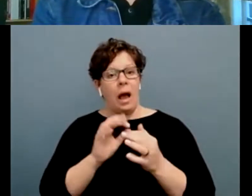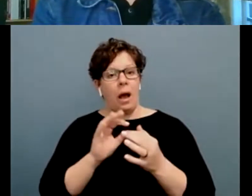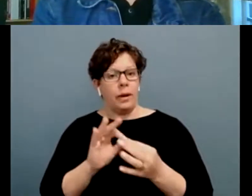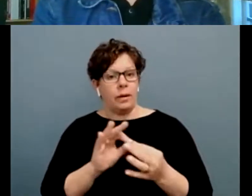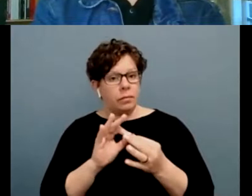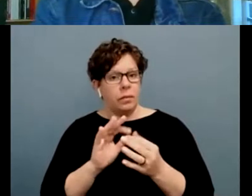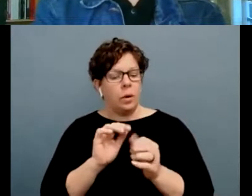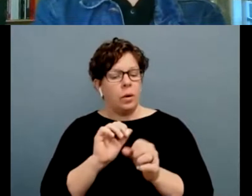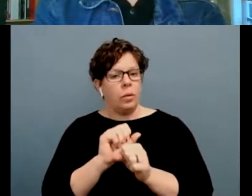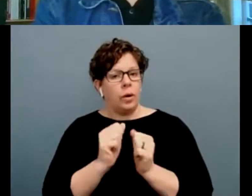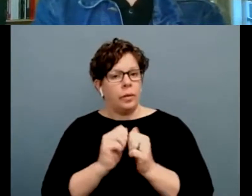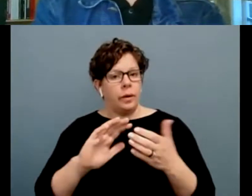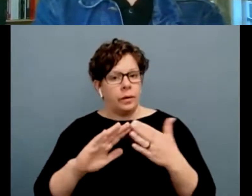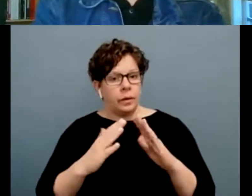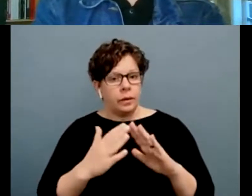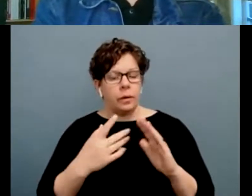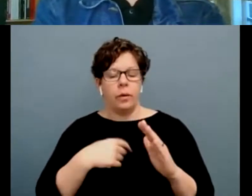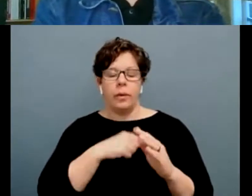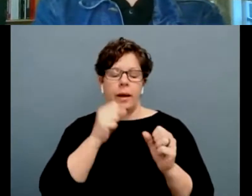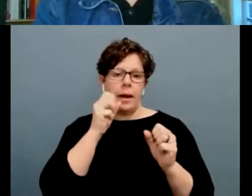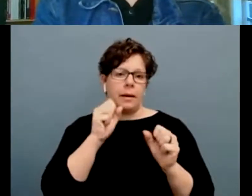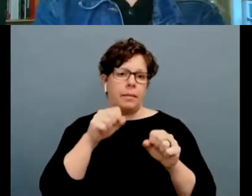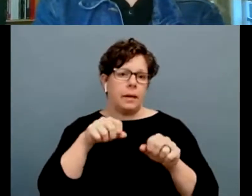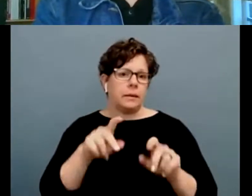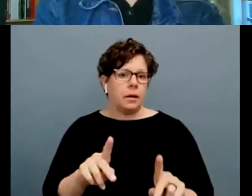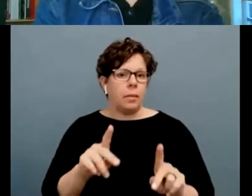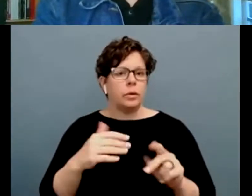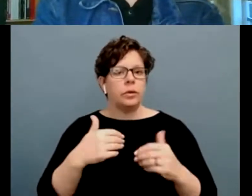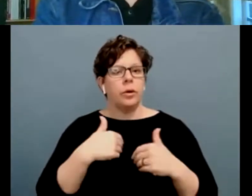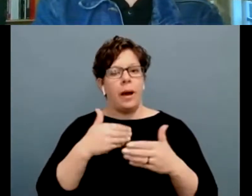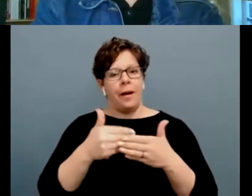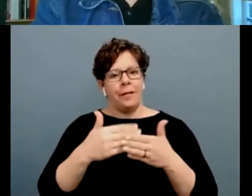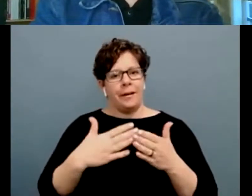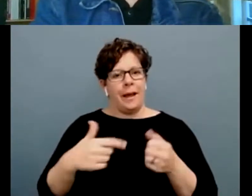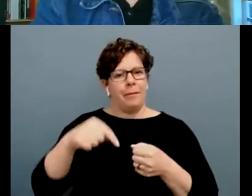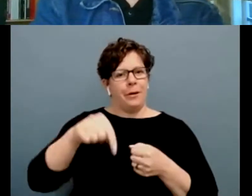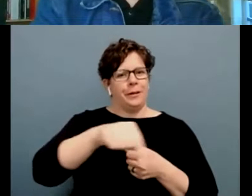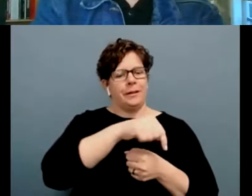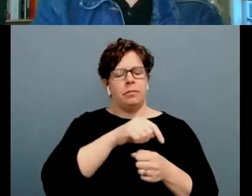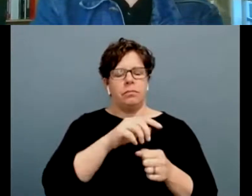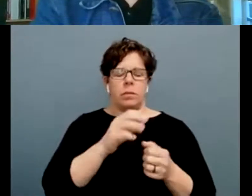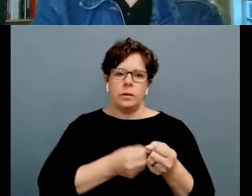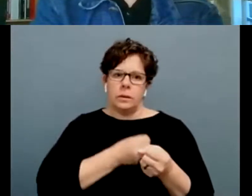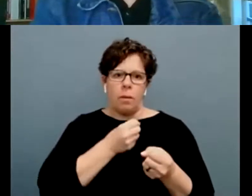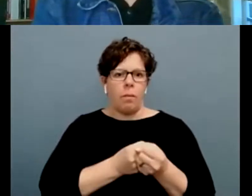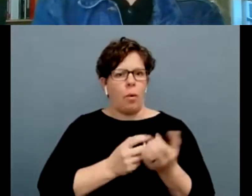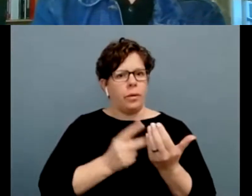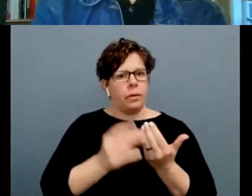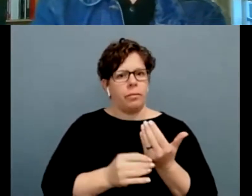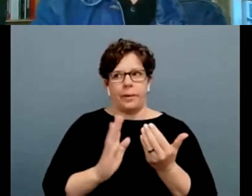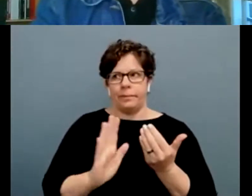had such an amazing opportunity to have neighbors who were extremely supportive of the project from the beginning.